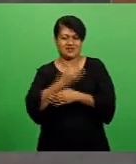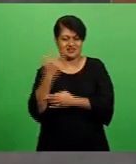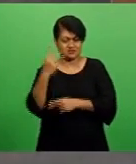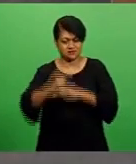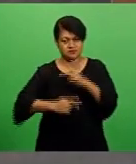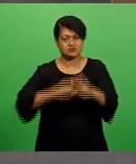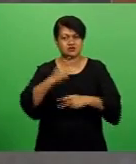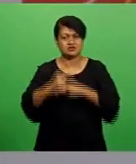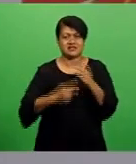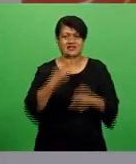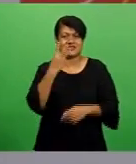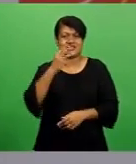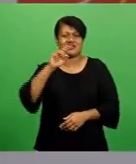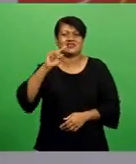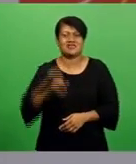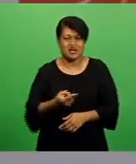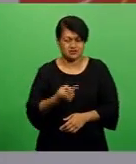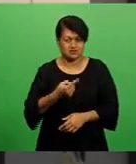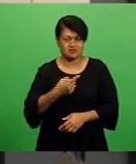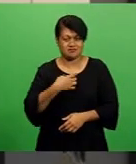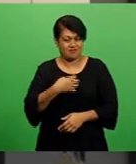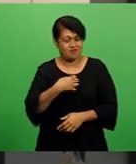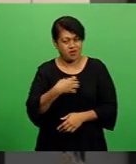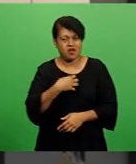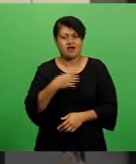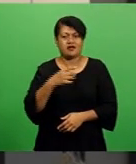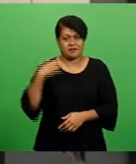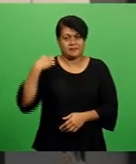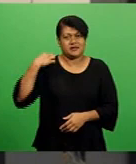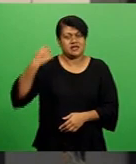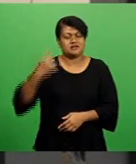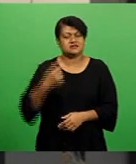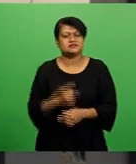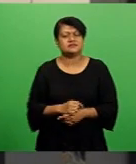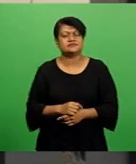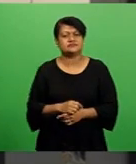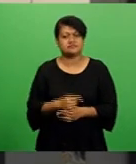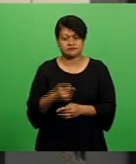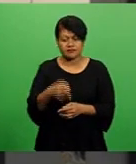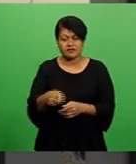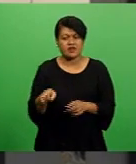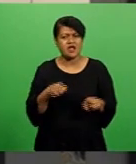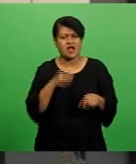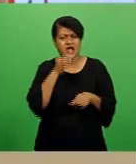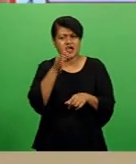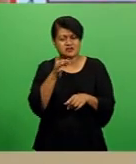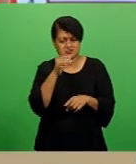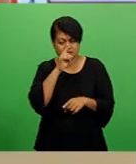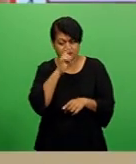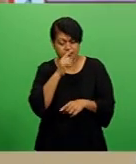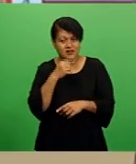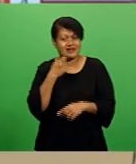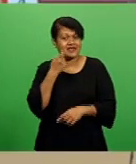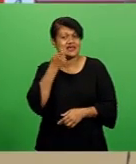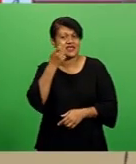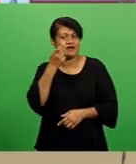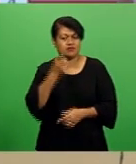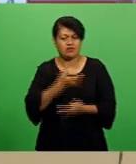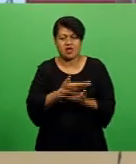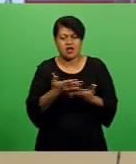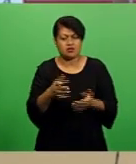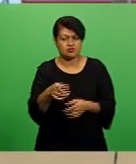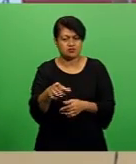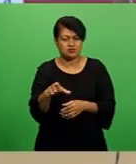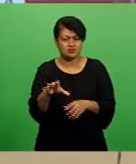3,000 applications and inspect damaged homes. The fund is urging members to be mindful of their withdrawals as it will impact